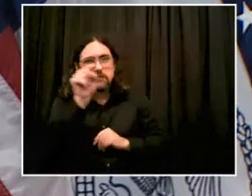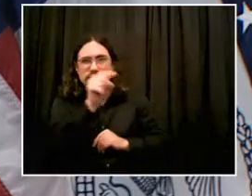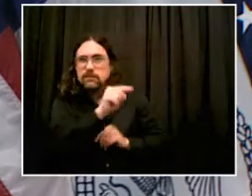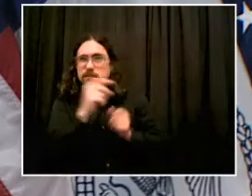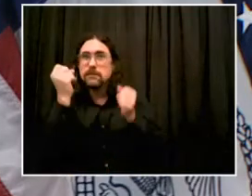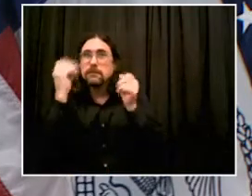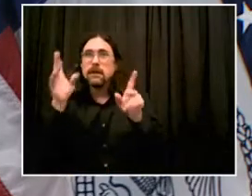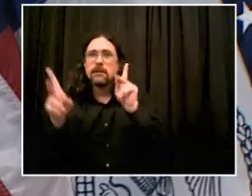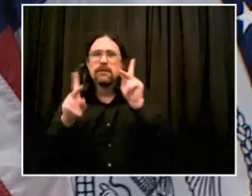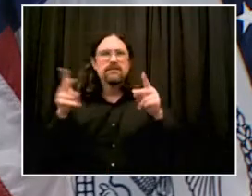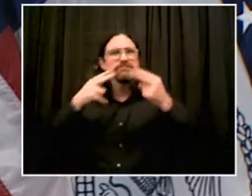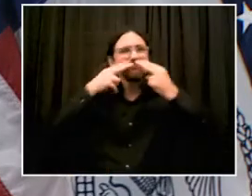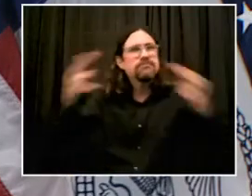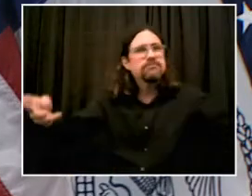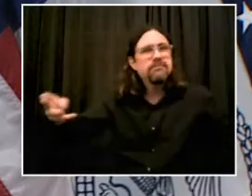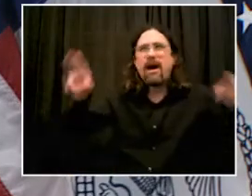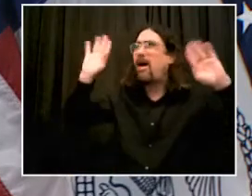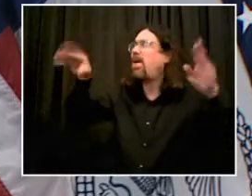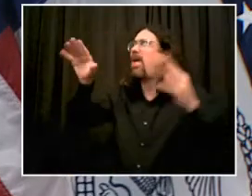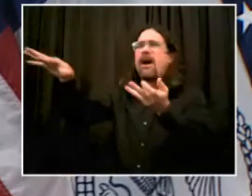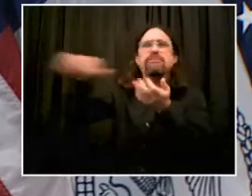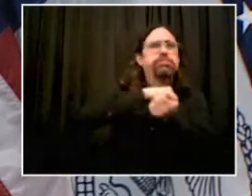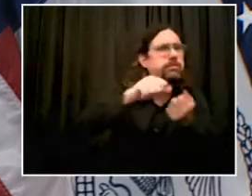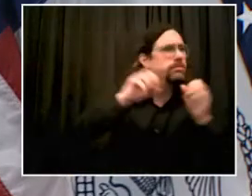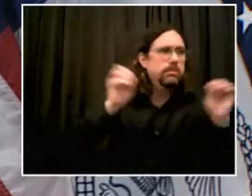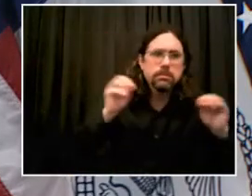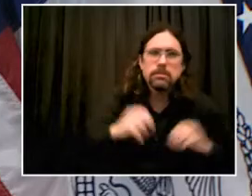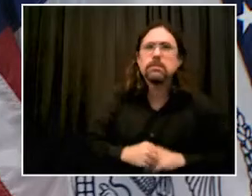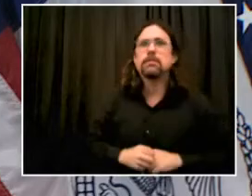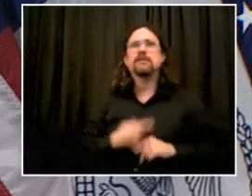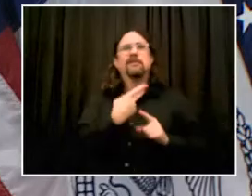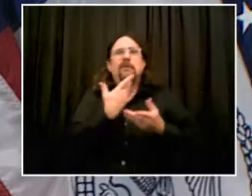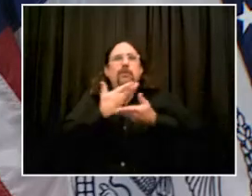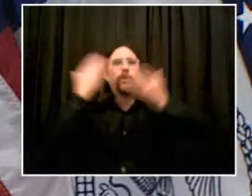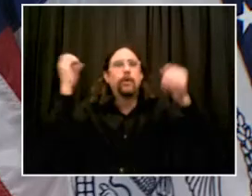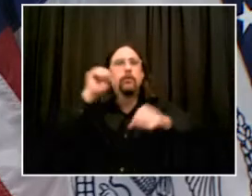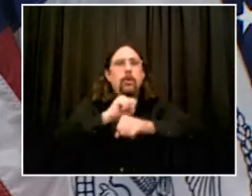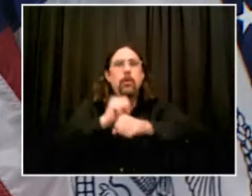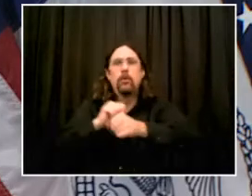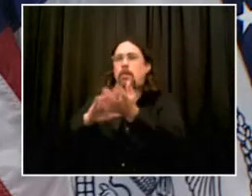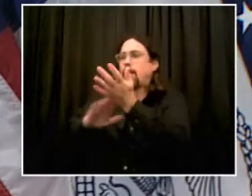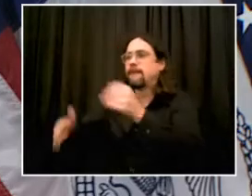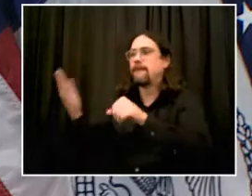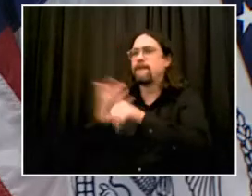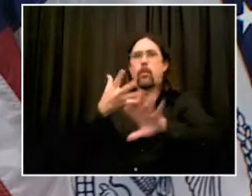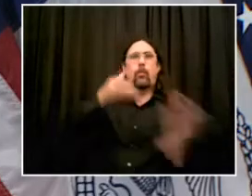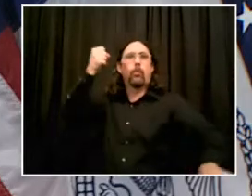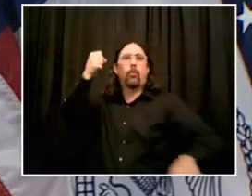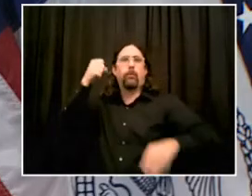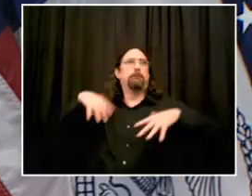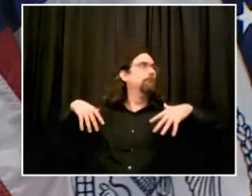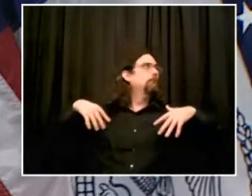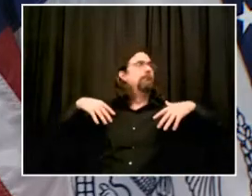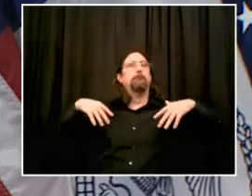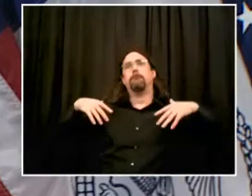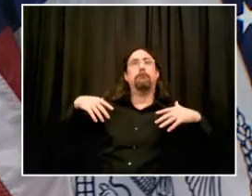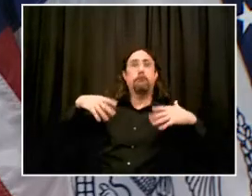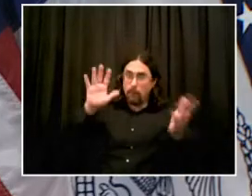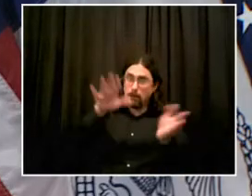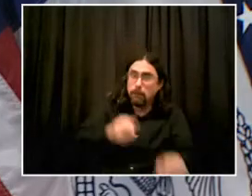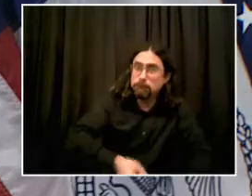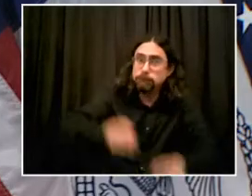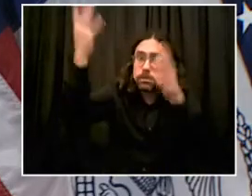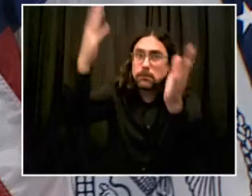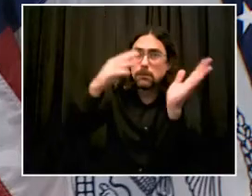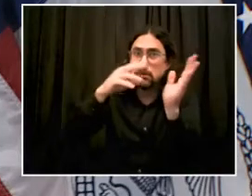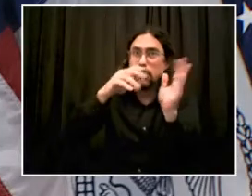for solely economic reasons, we're going to end up with potentially thousands of people who are unfairly have their home taken away.